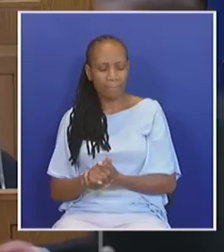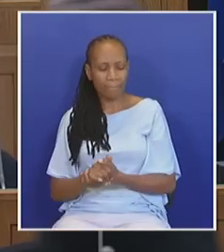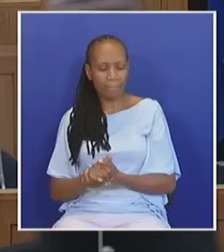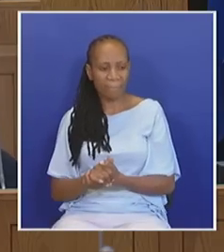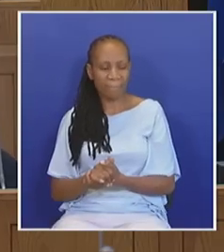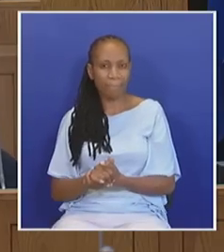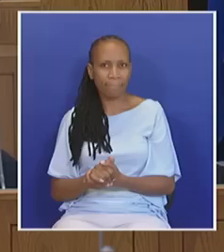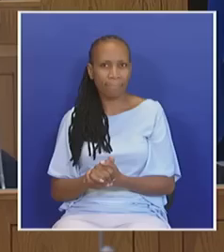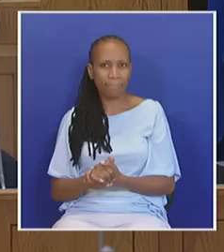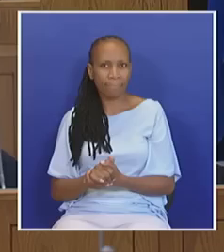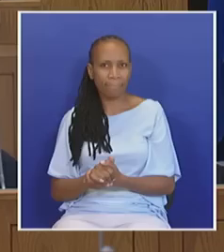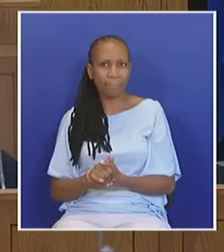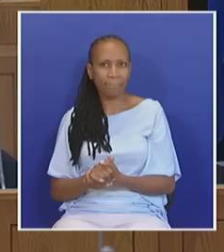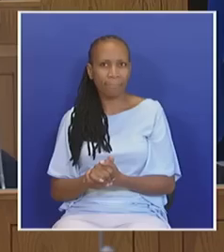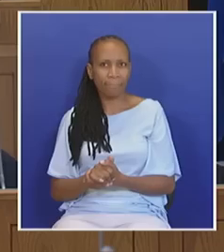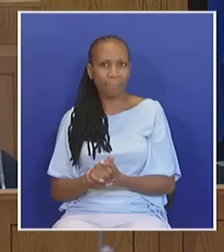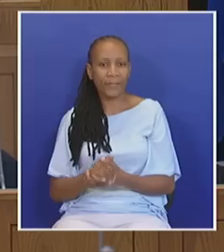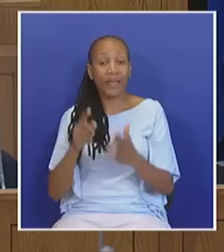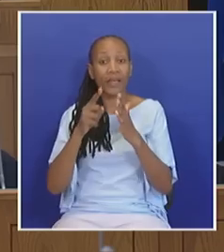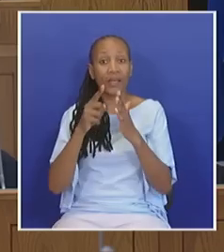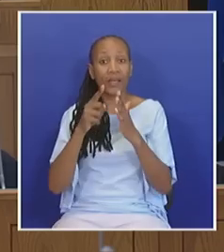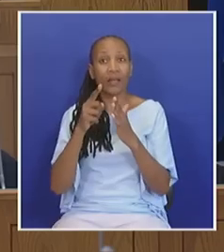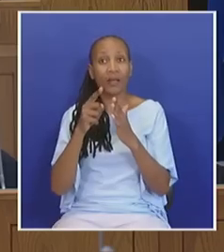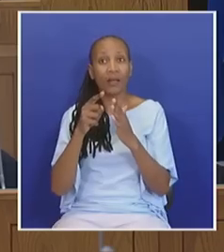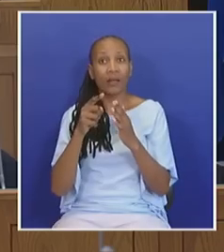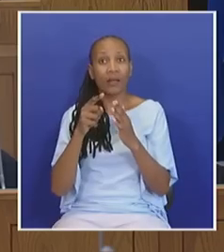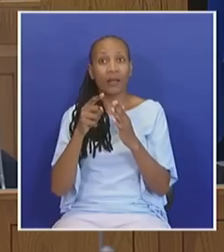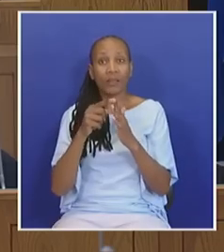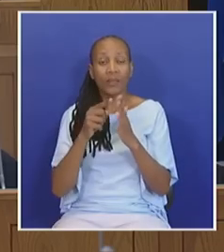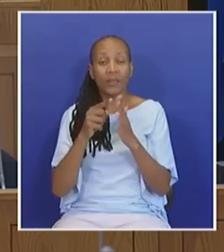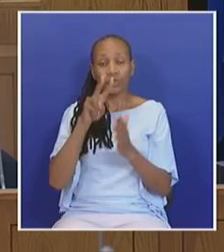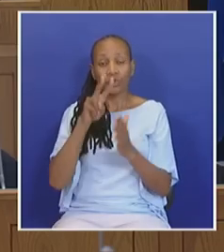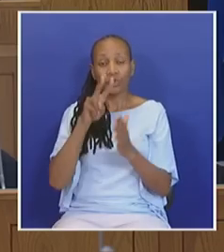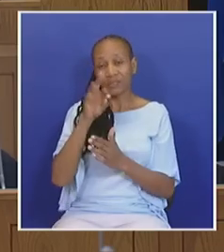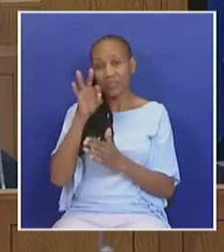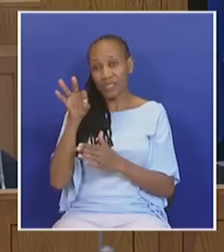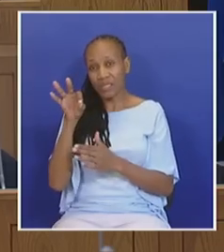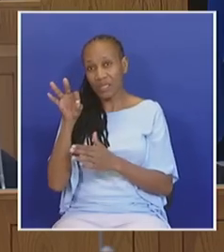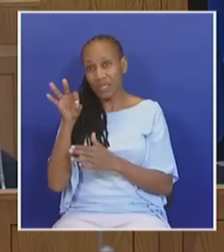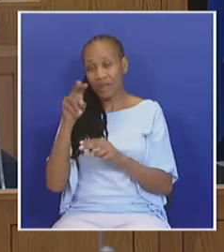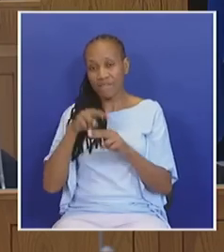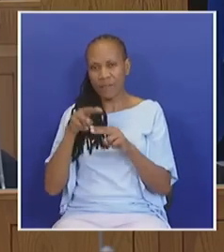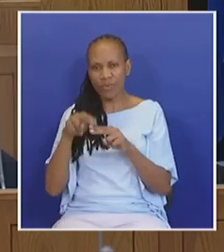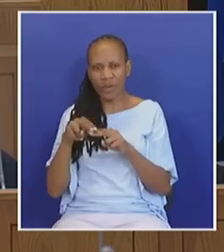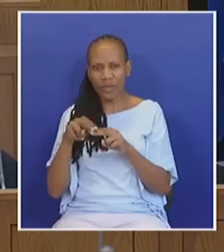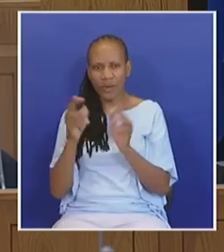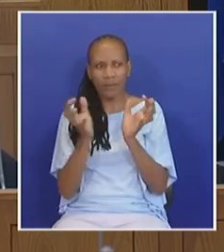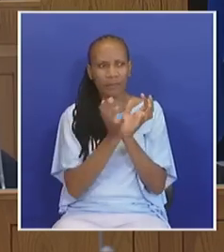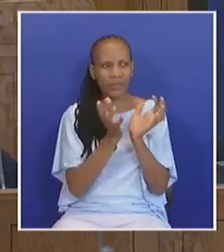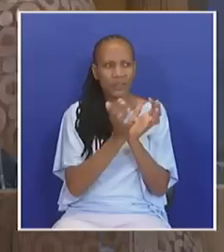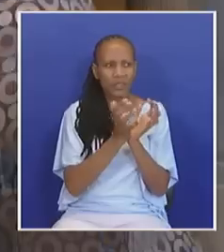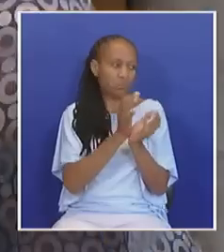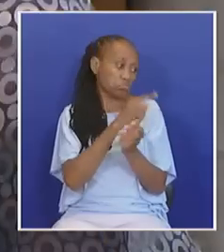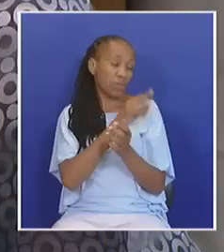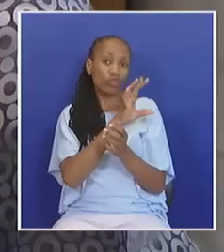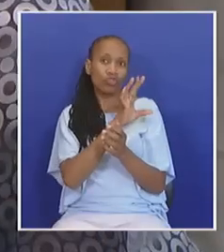based on the sitting of on the plenary of the 23rd of February, Tuesday? The reason